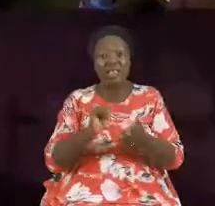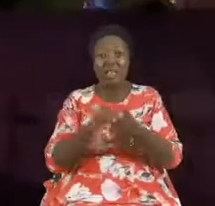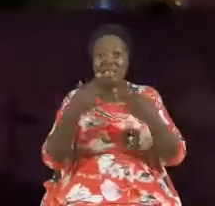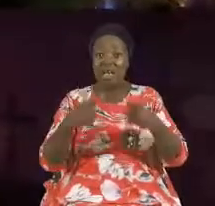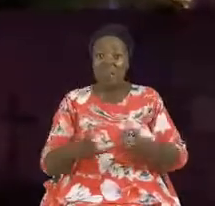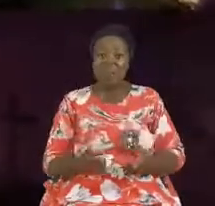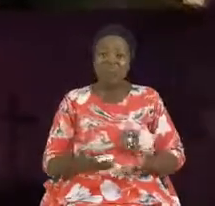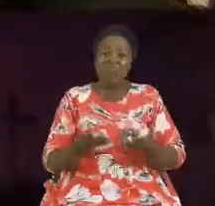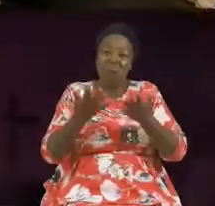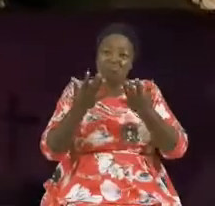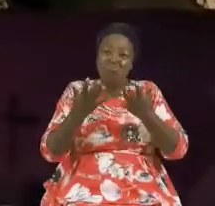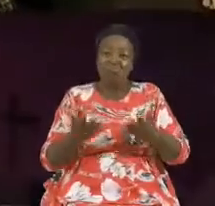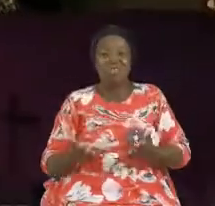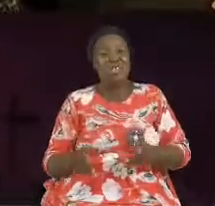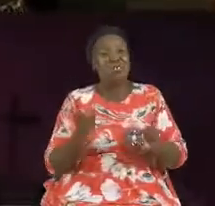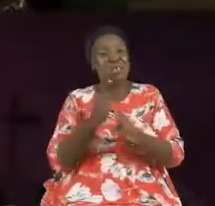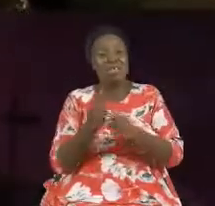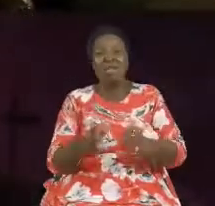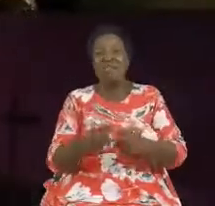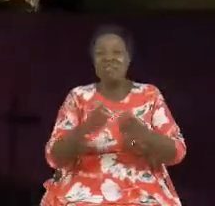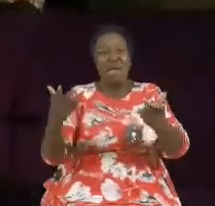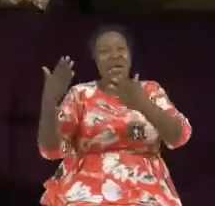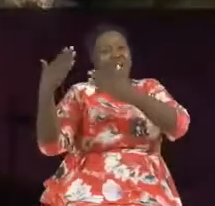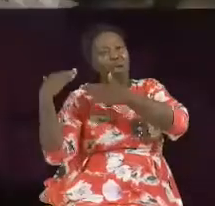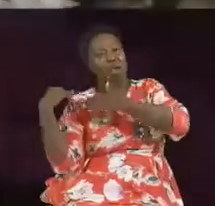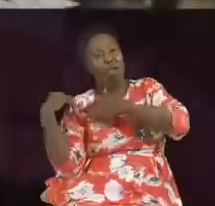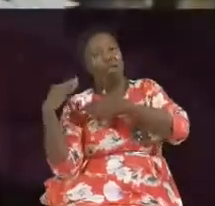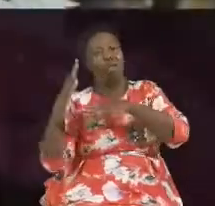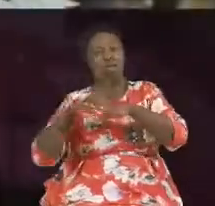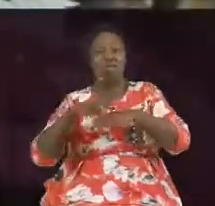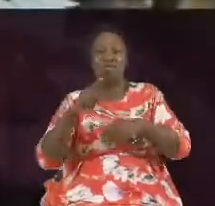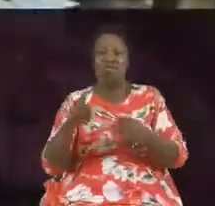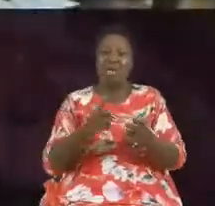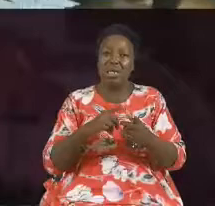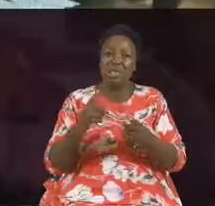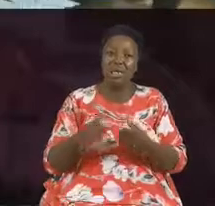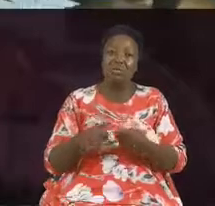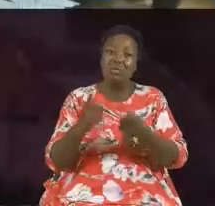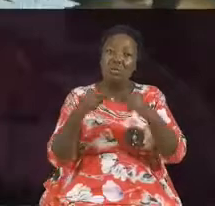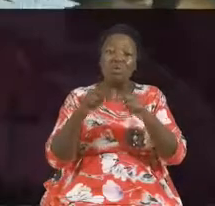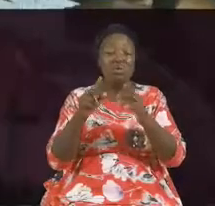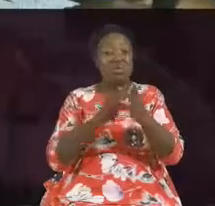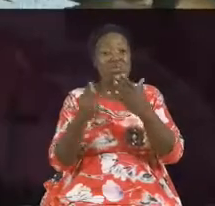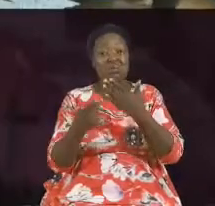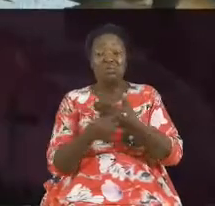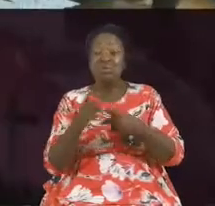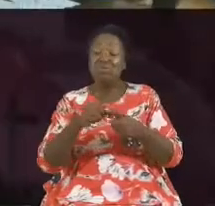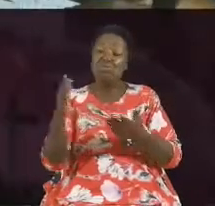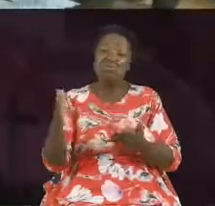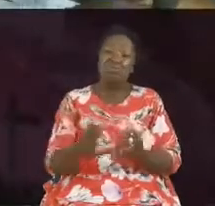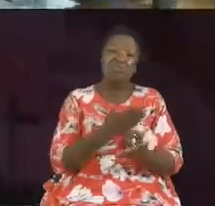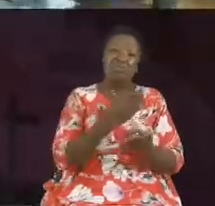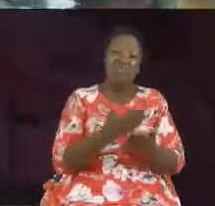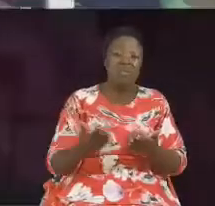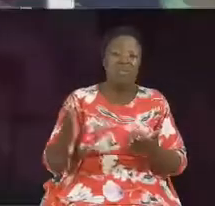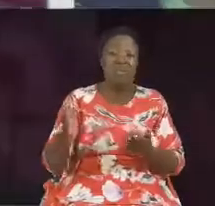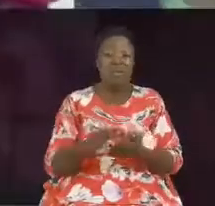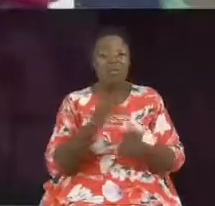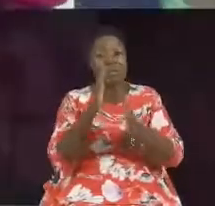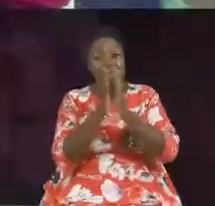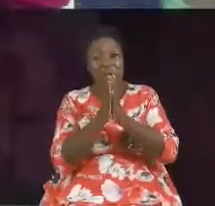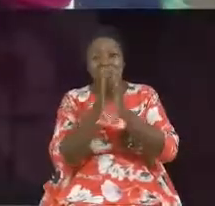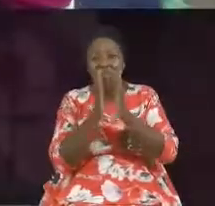something happened, and that thing that happened weigh you down all the time. You come to the